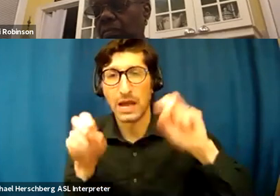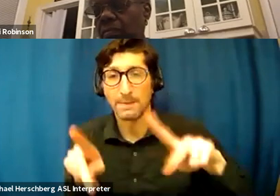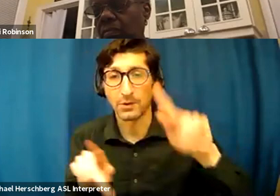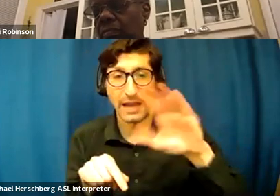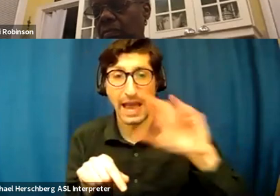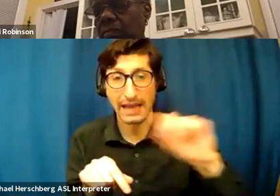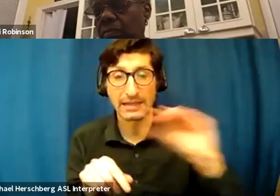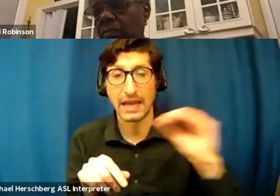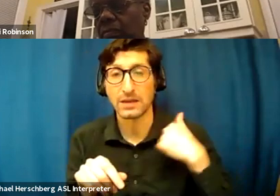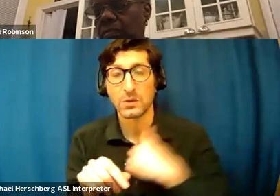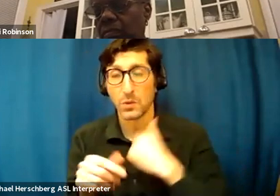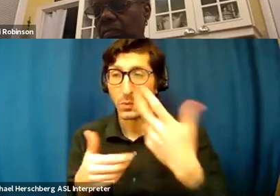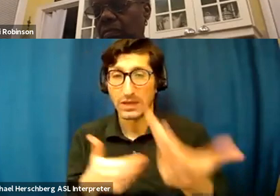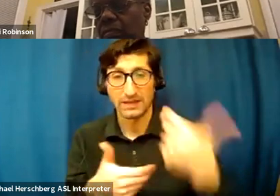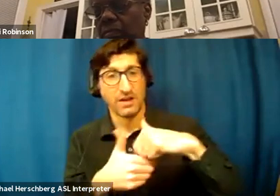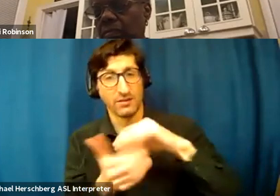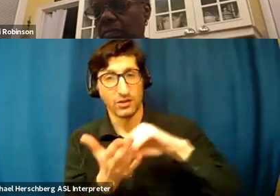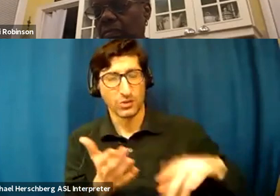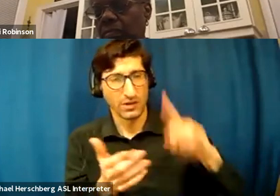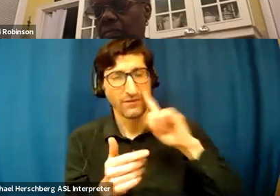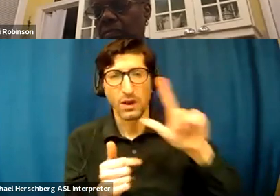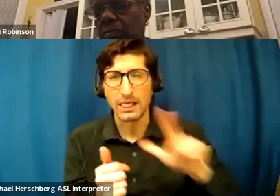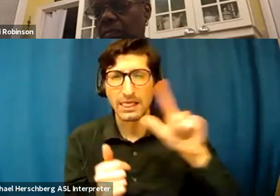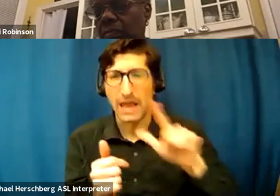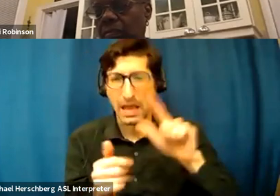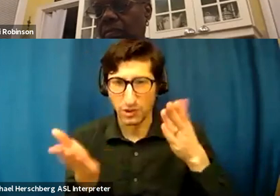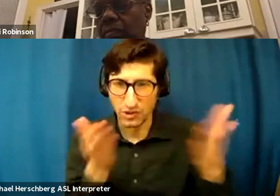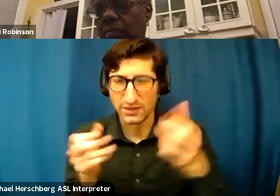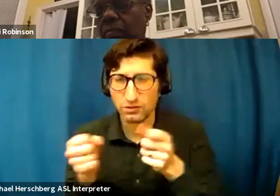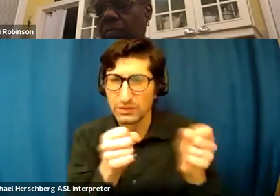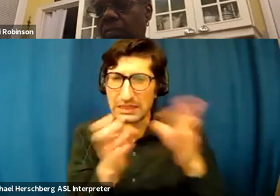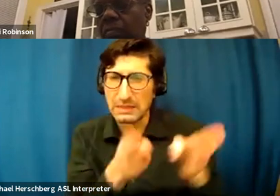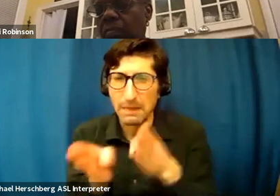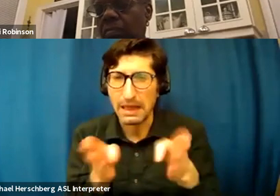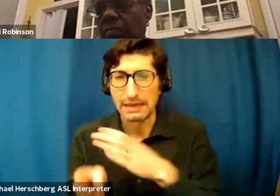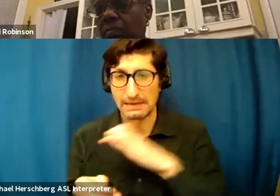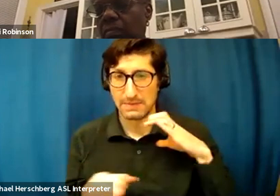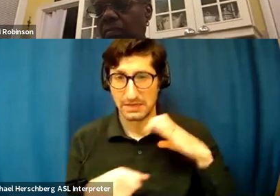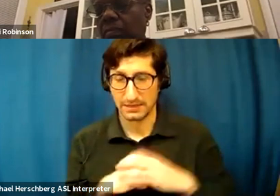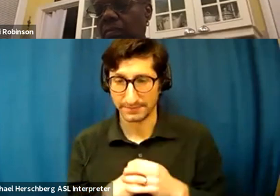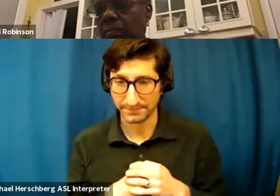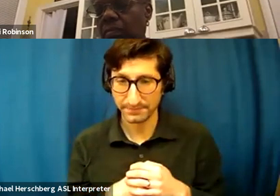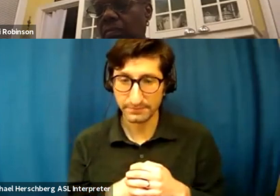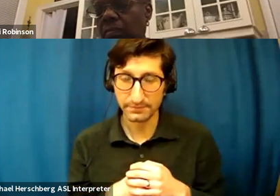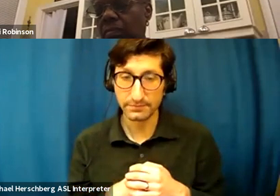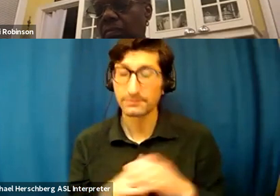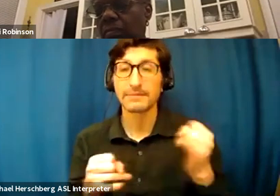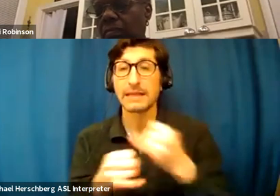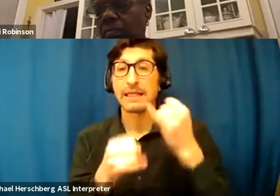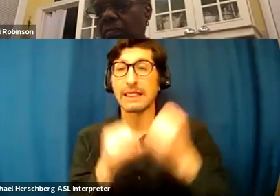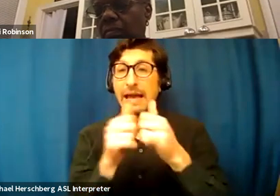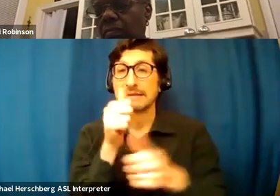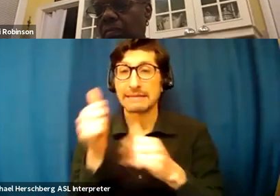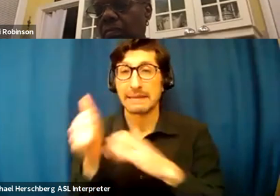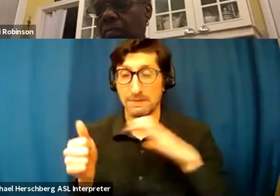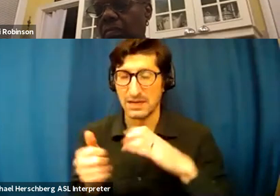for participation on the Library Services Strategic Planning Committee. And to our last subcommittee, the